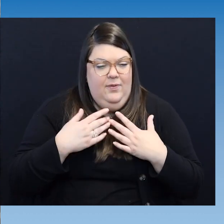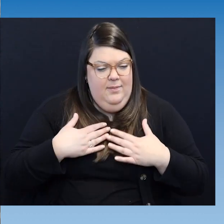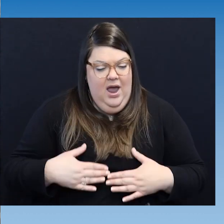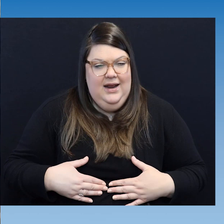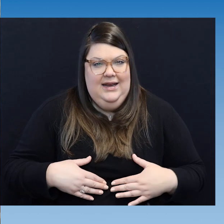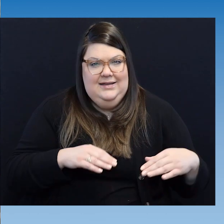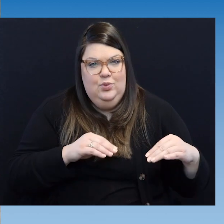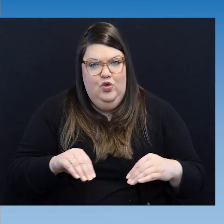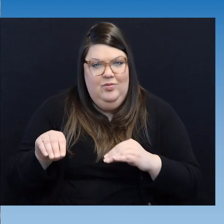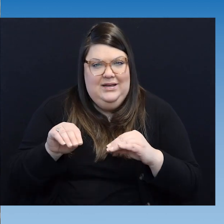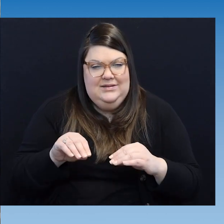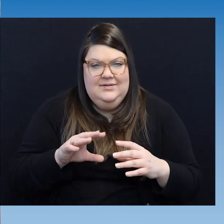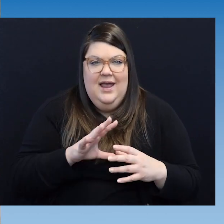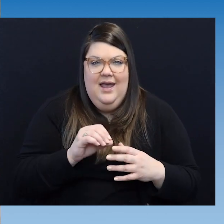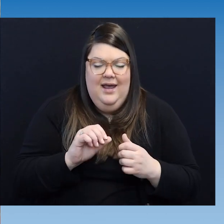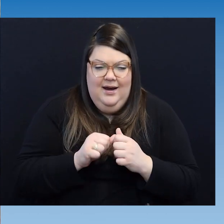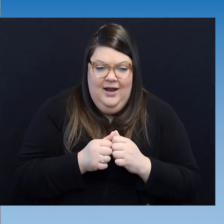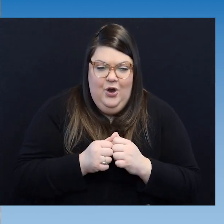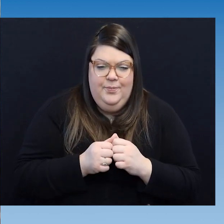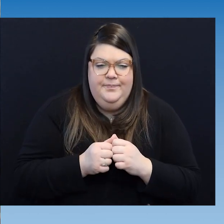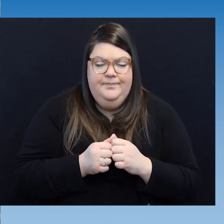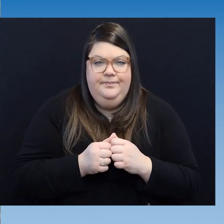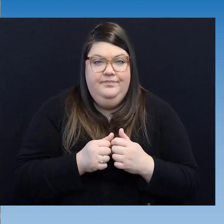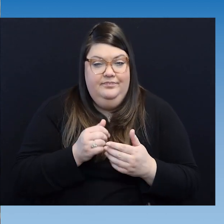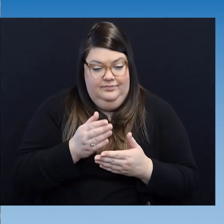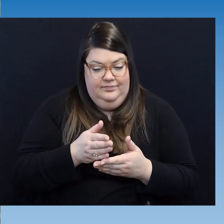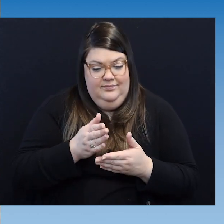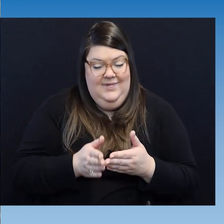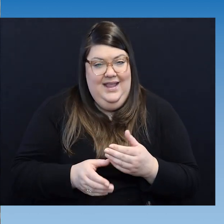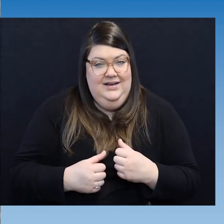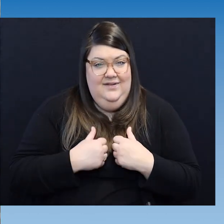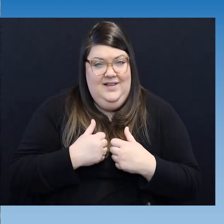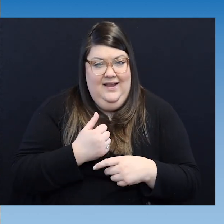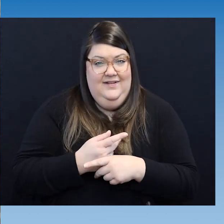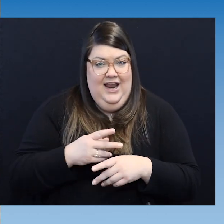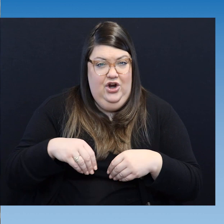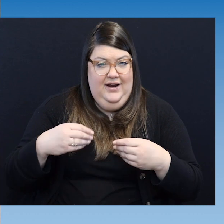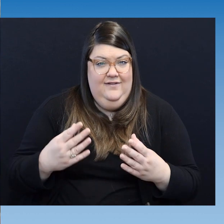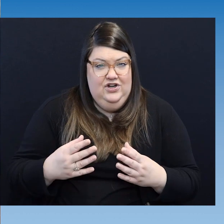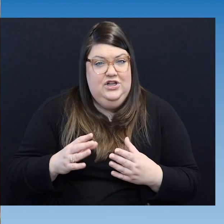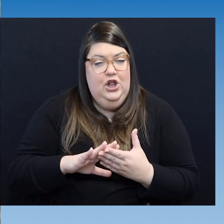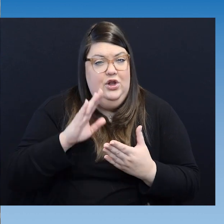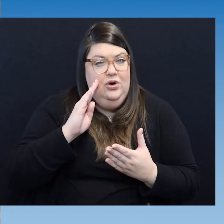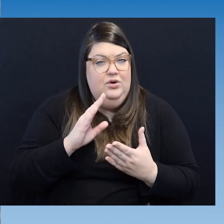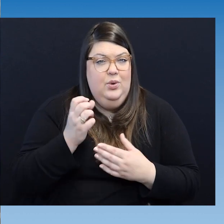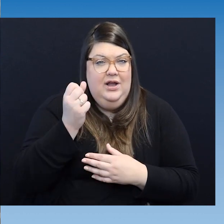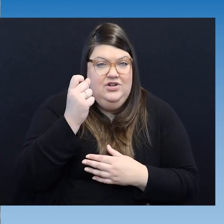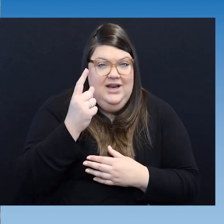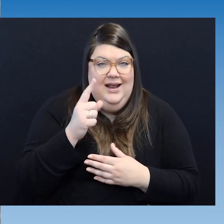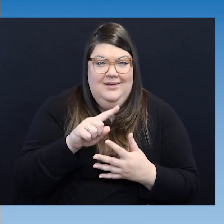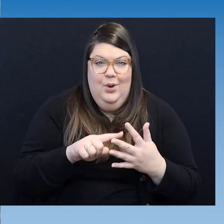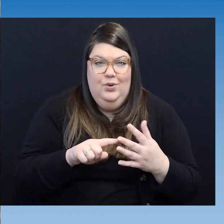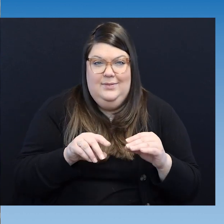its movements and how end of life caregivers learn to understand those